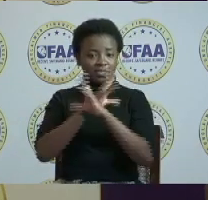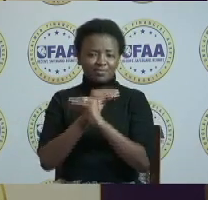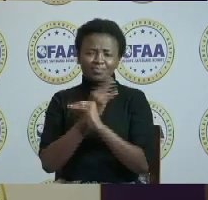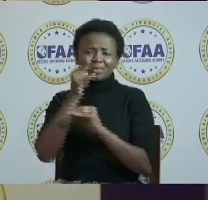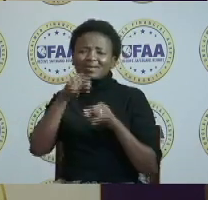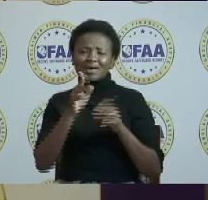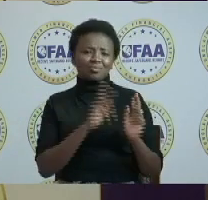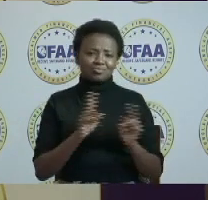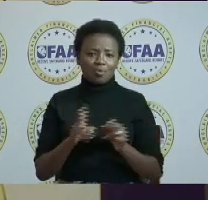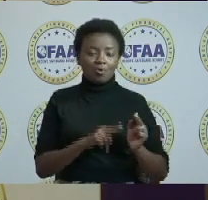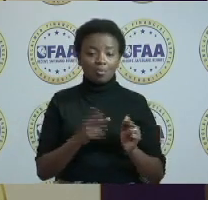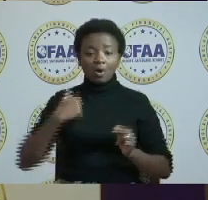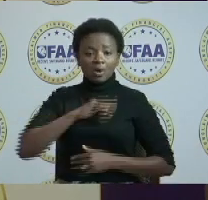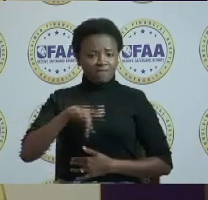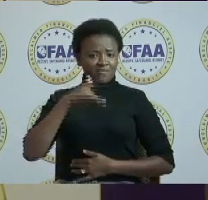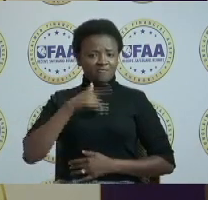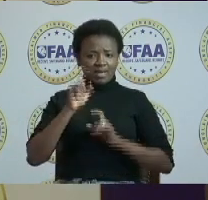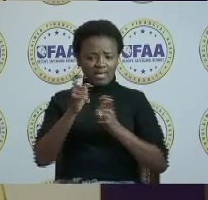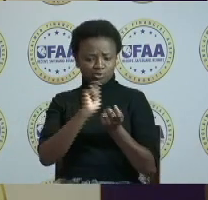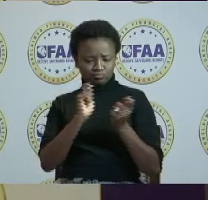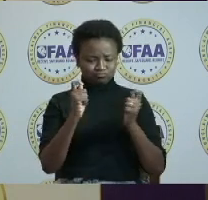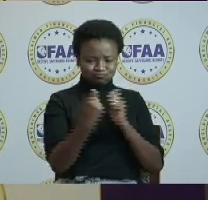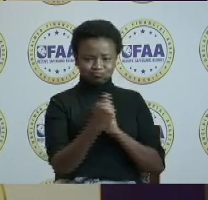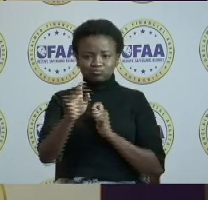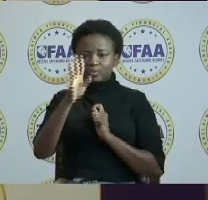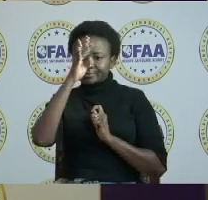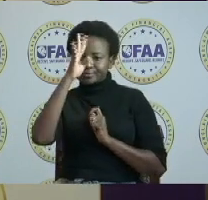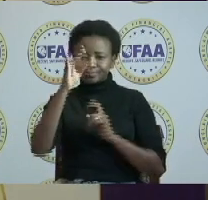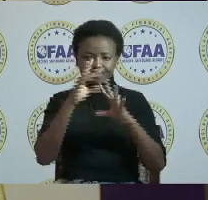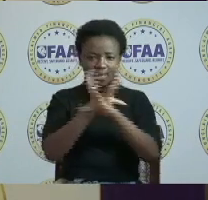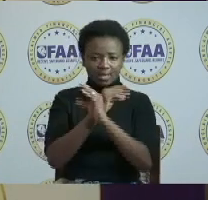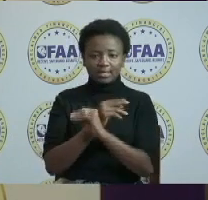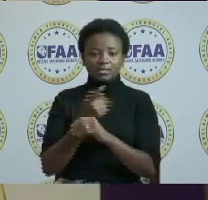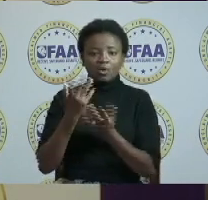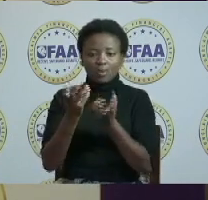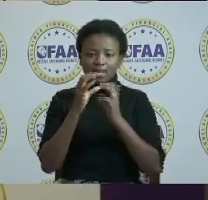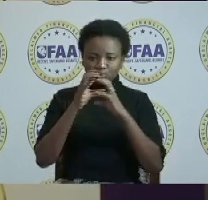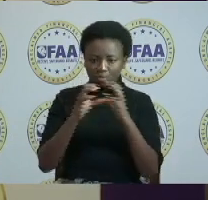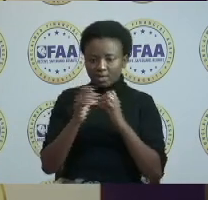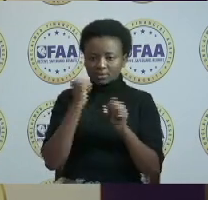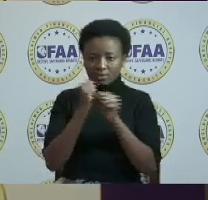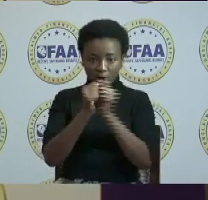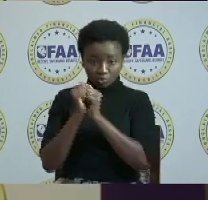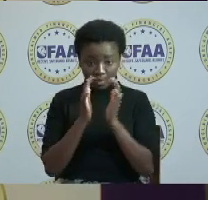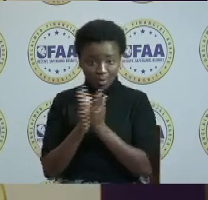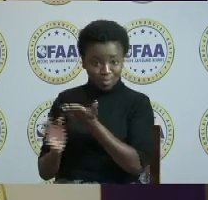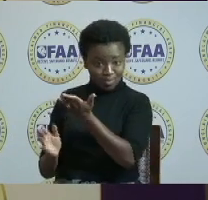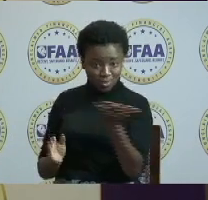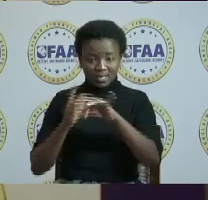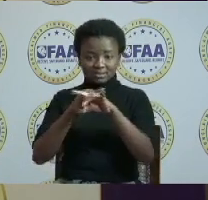normal, which has forced us to adapt to this innovation where we can come to you as we put together these very